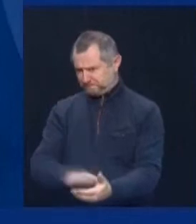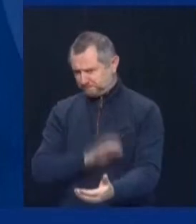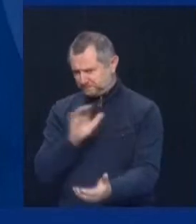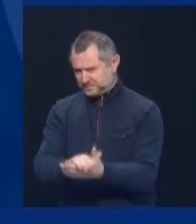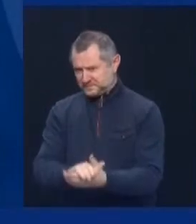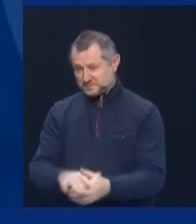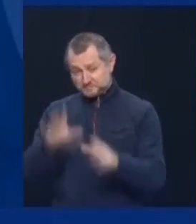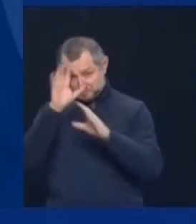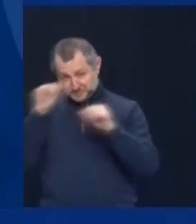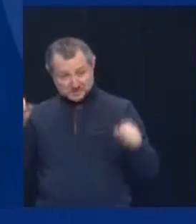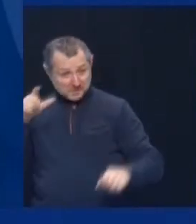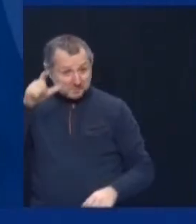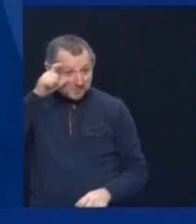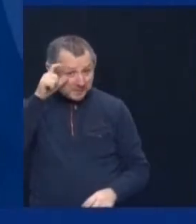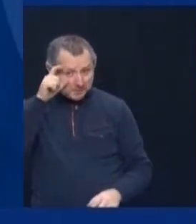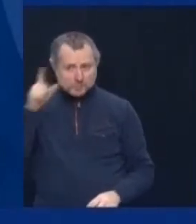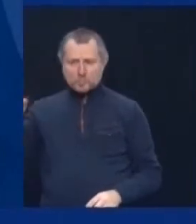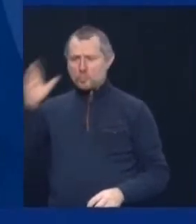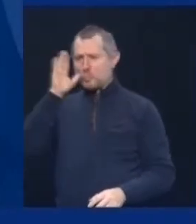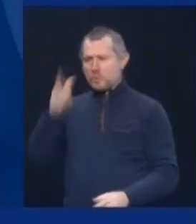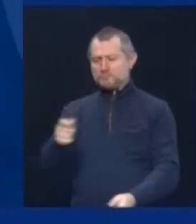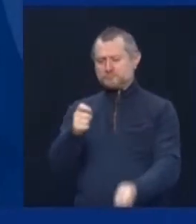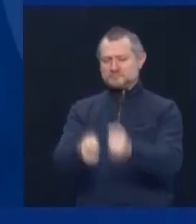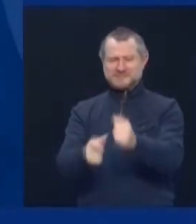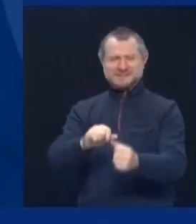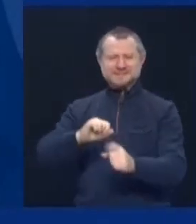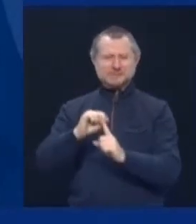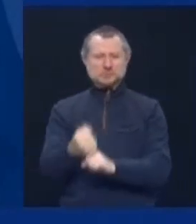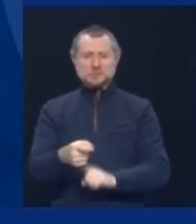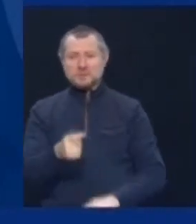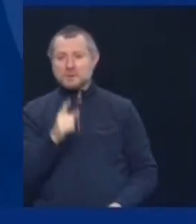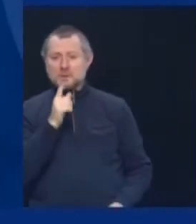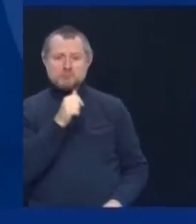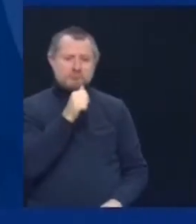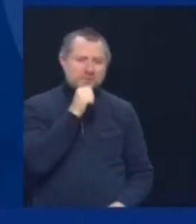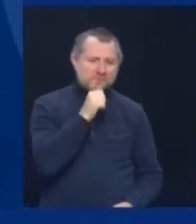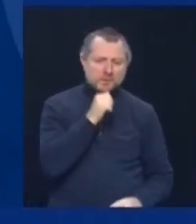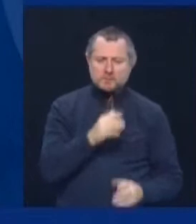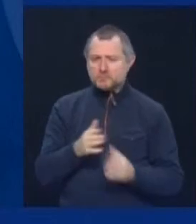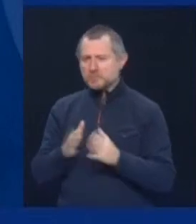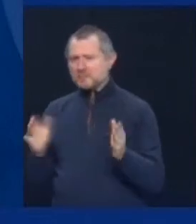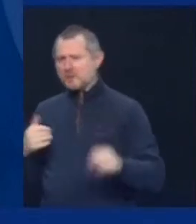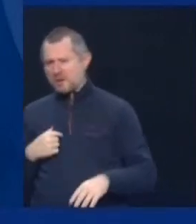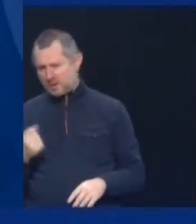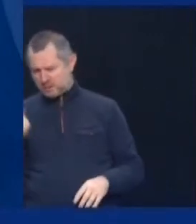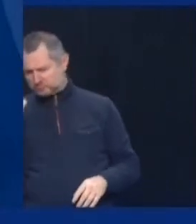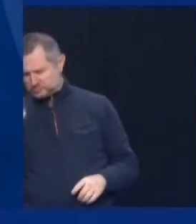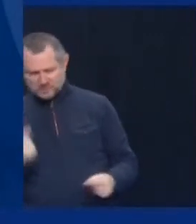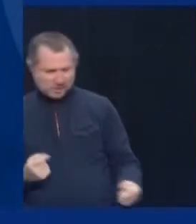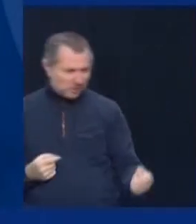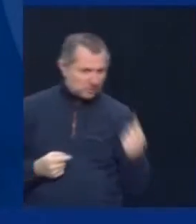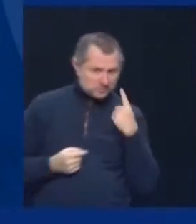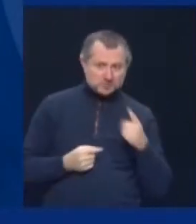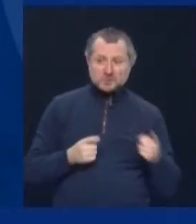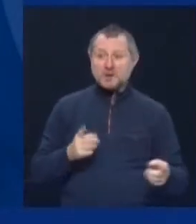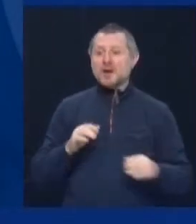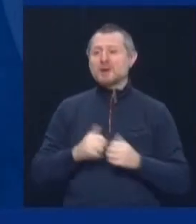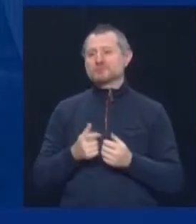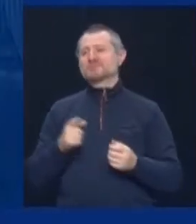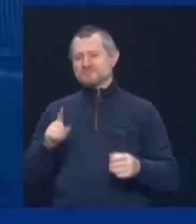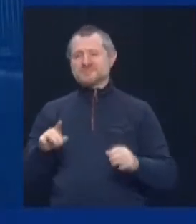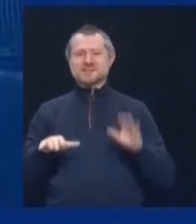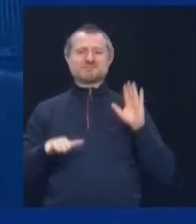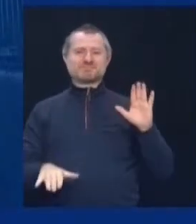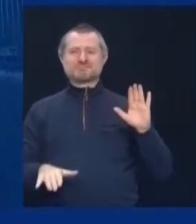said it publicly, privately. He gets it. The problem is he has to get into office. So you're talking about